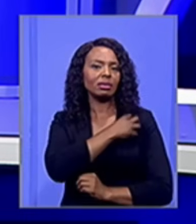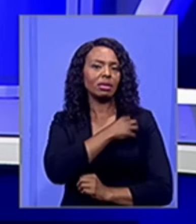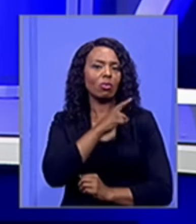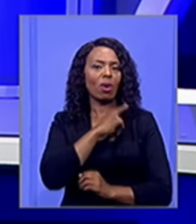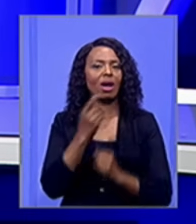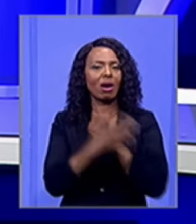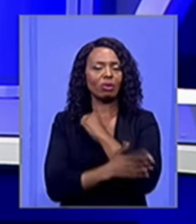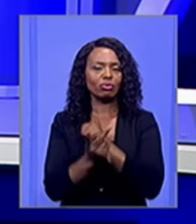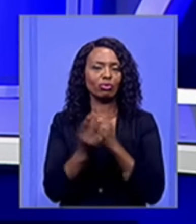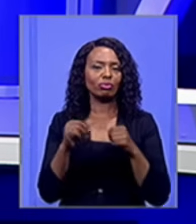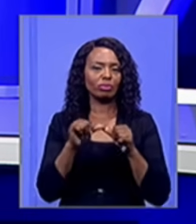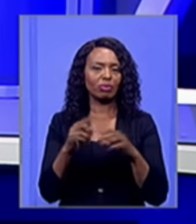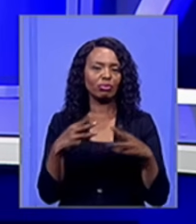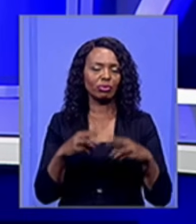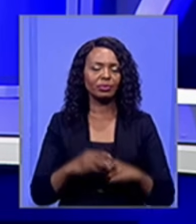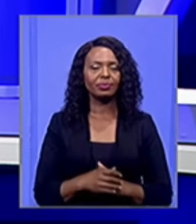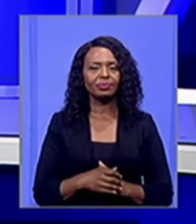tsena tse botjhabela bo hare.